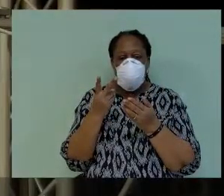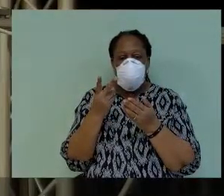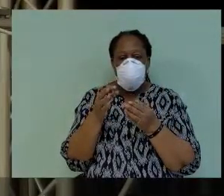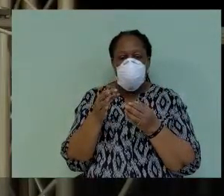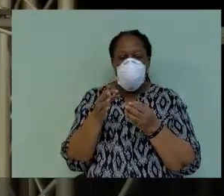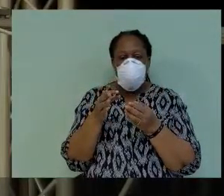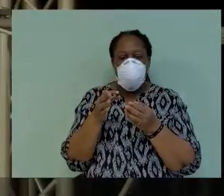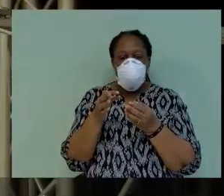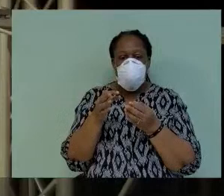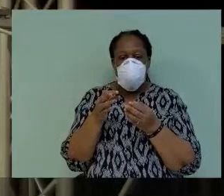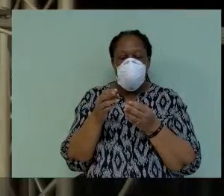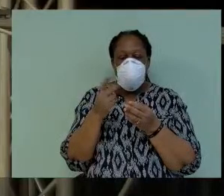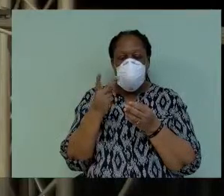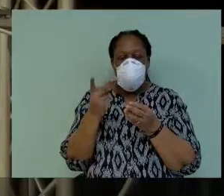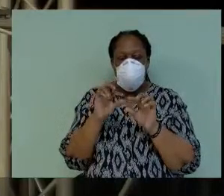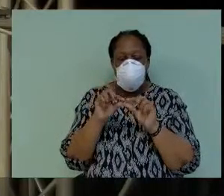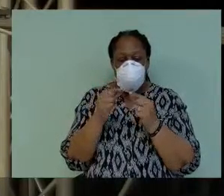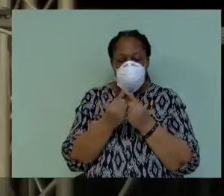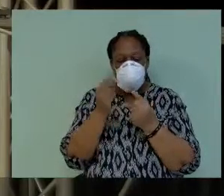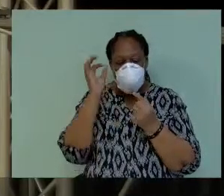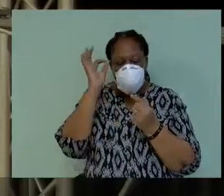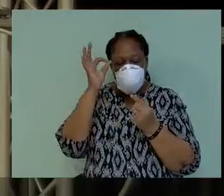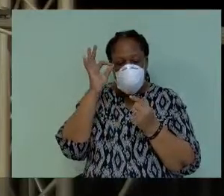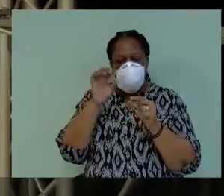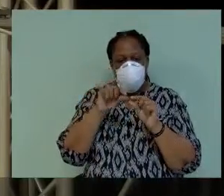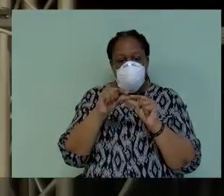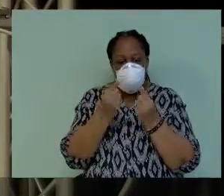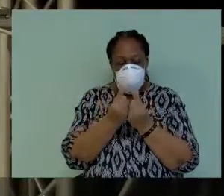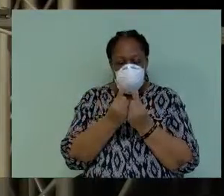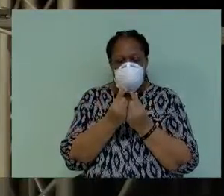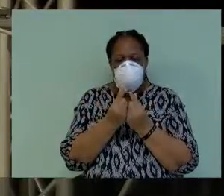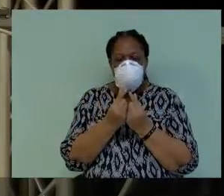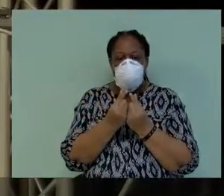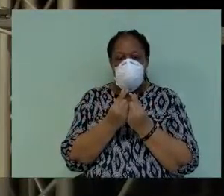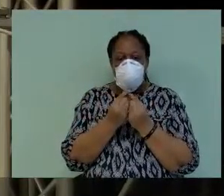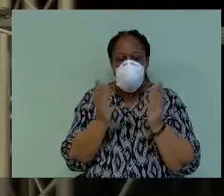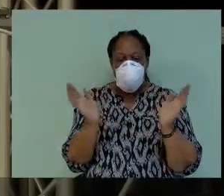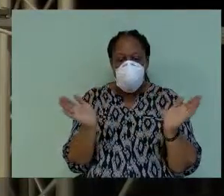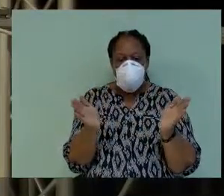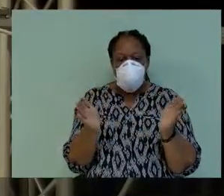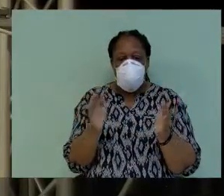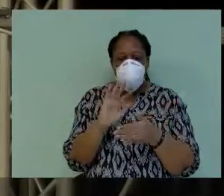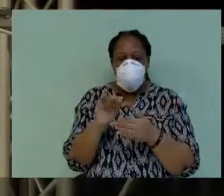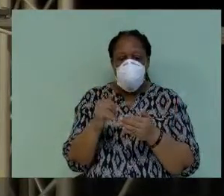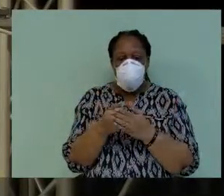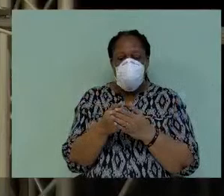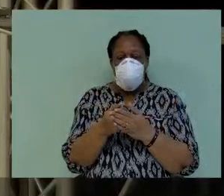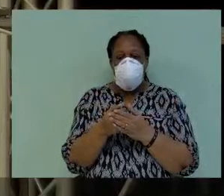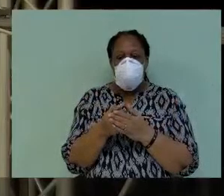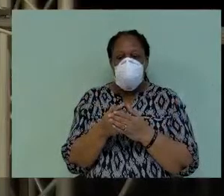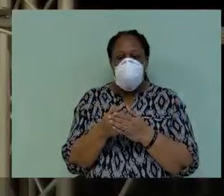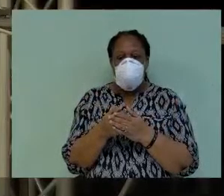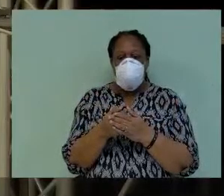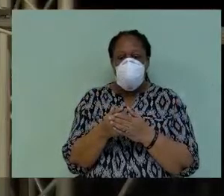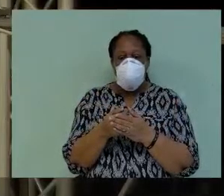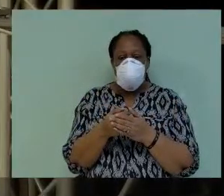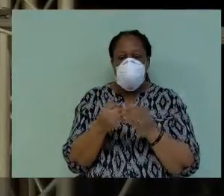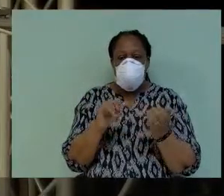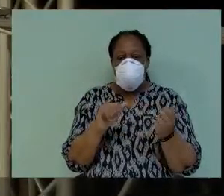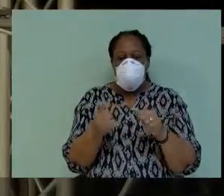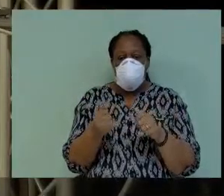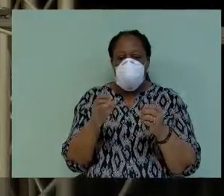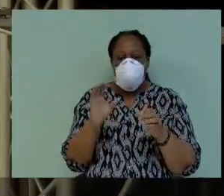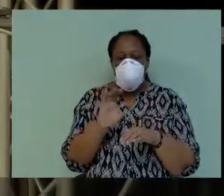Christian Council for guiding this process. I also want to thank Pastor Connor, right there, our neighbor, Antioch Baptist